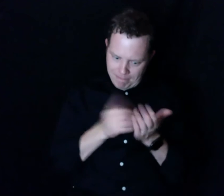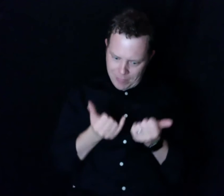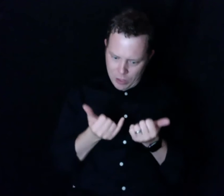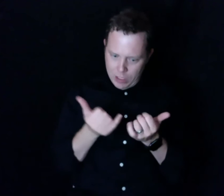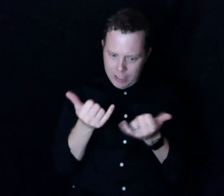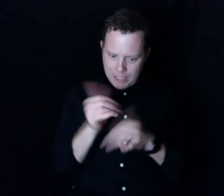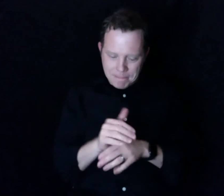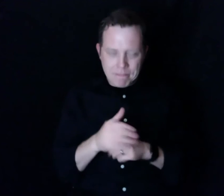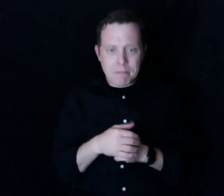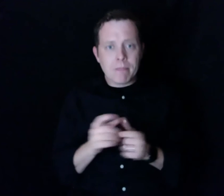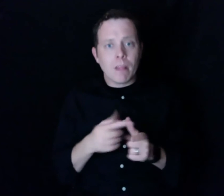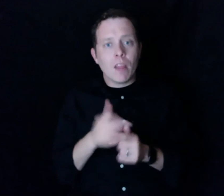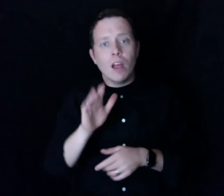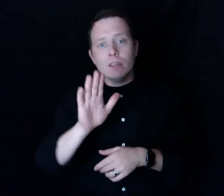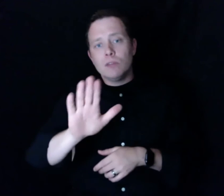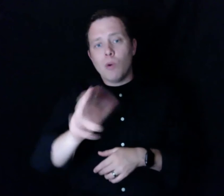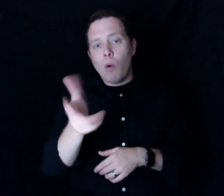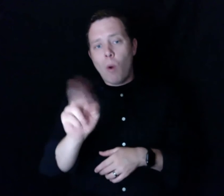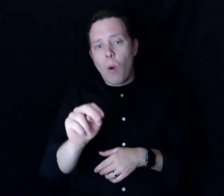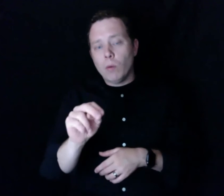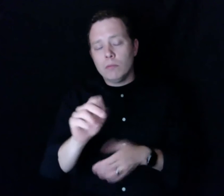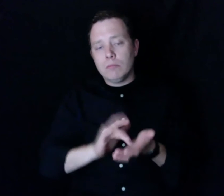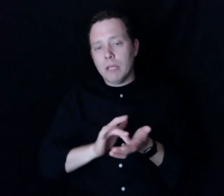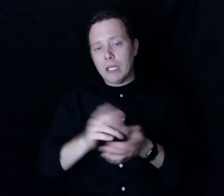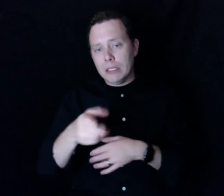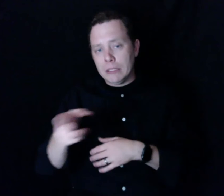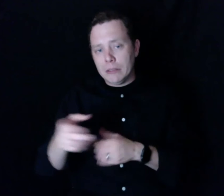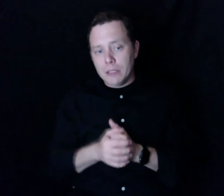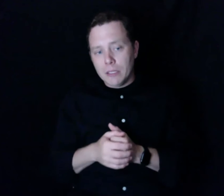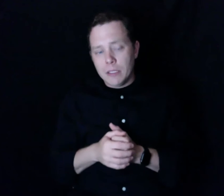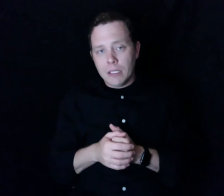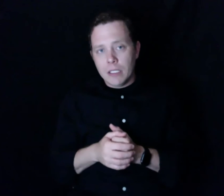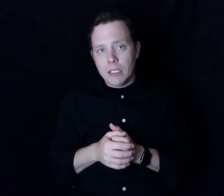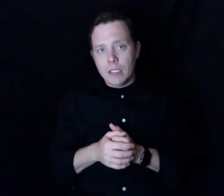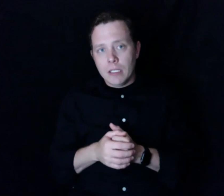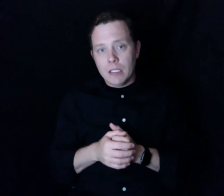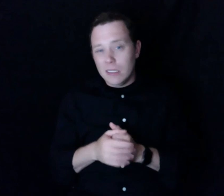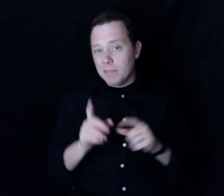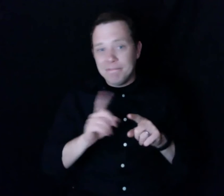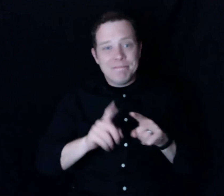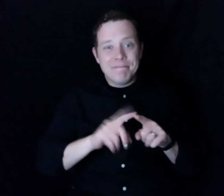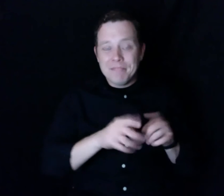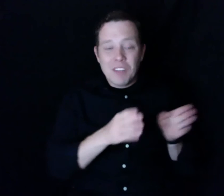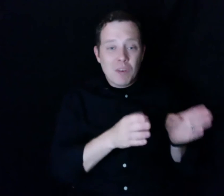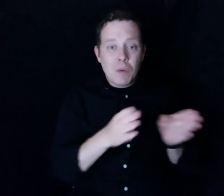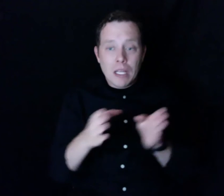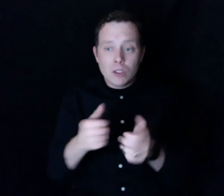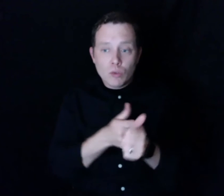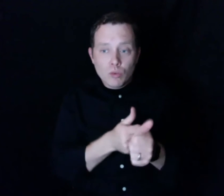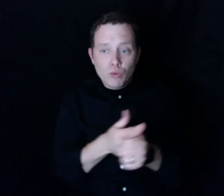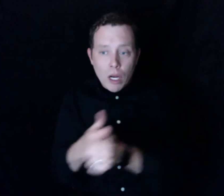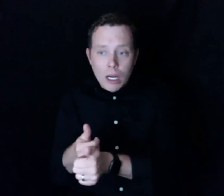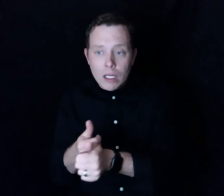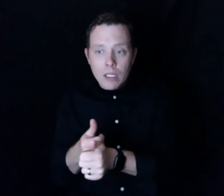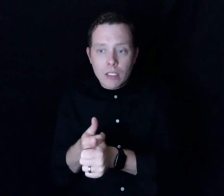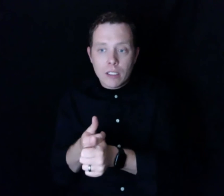then your own medical history. So there's a lot of ways for you to track who you are in,